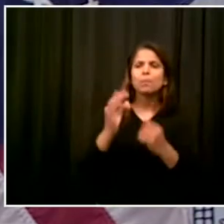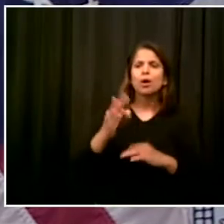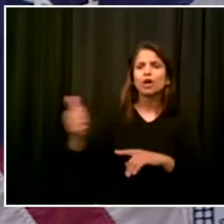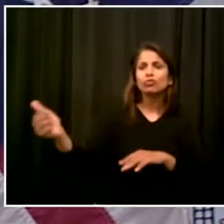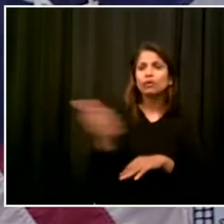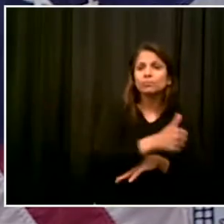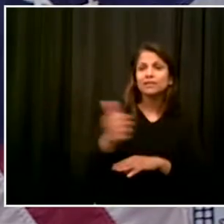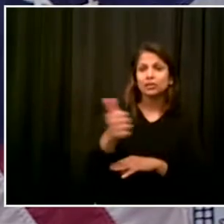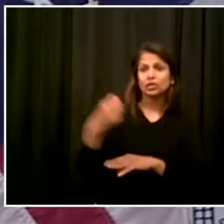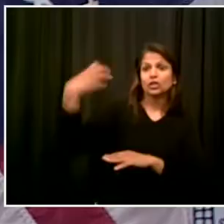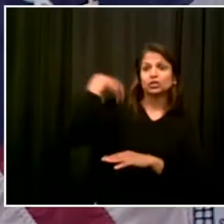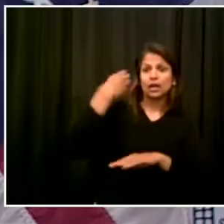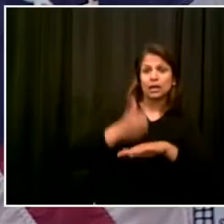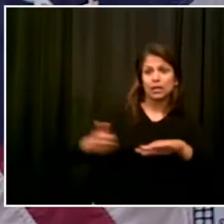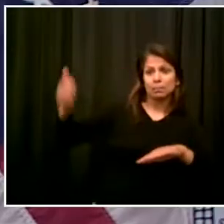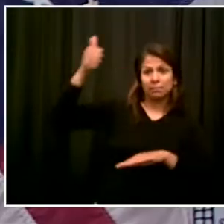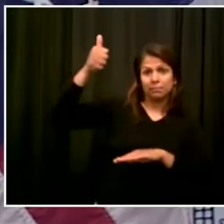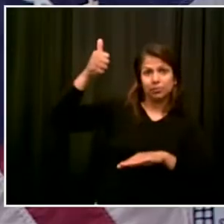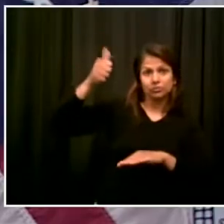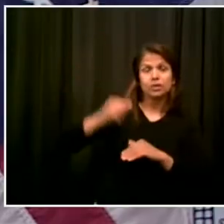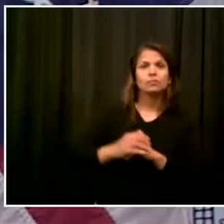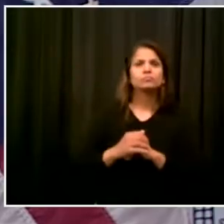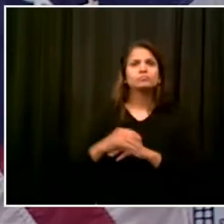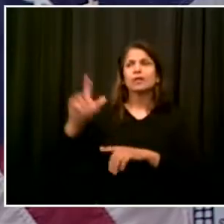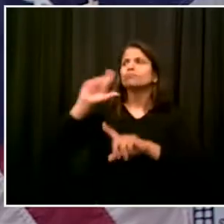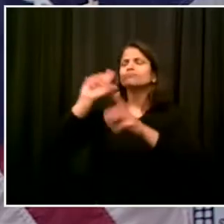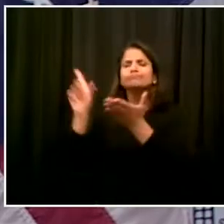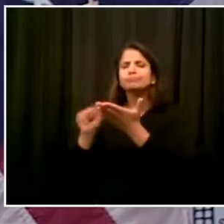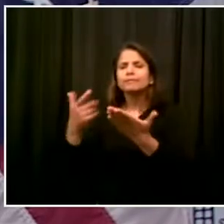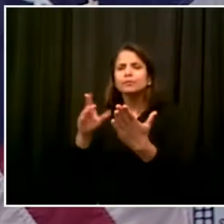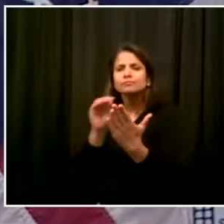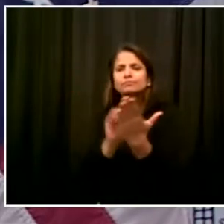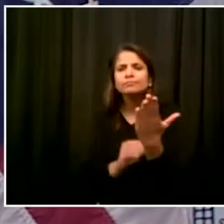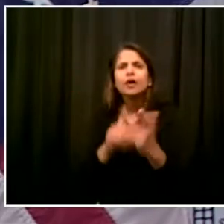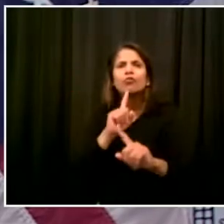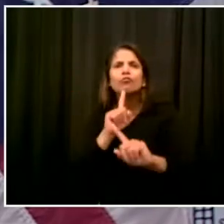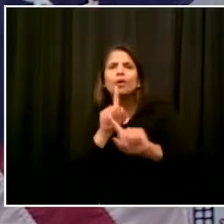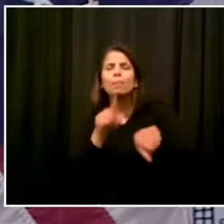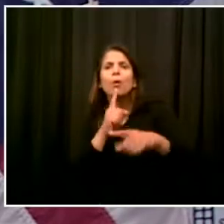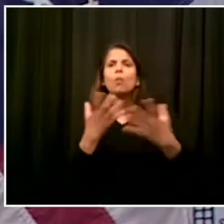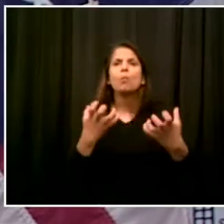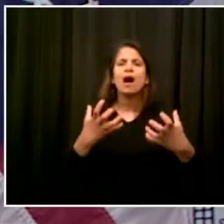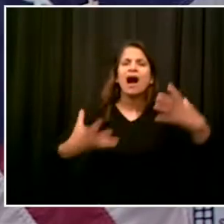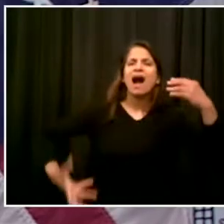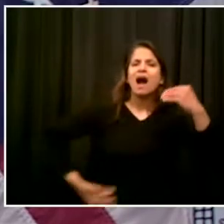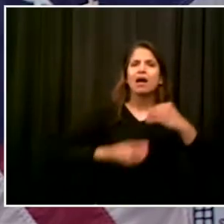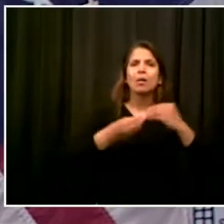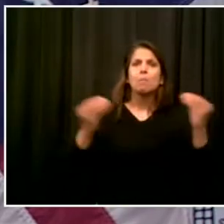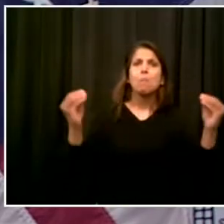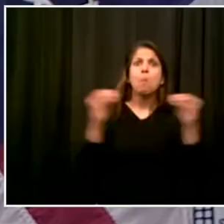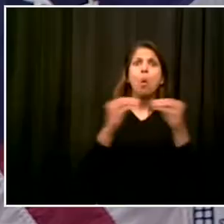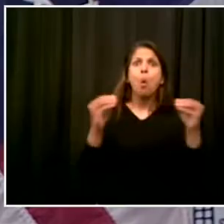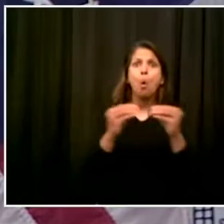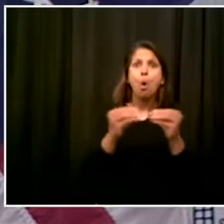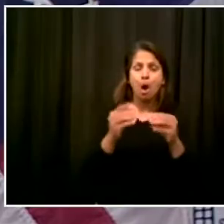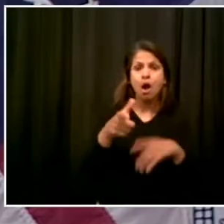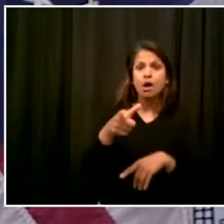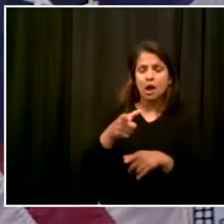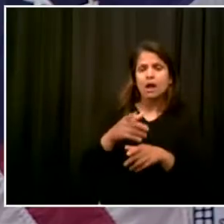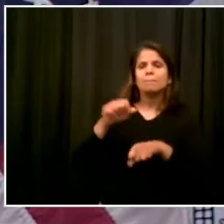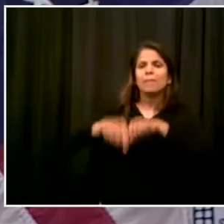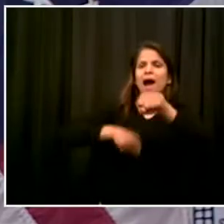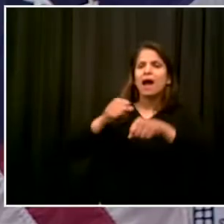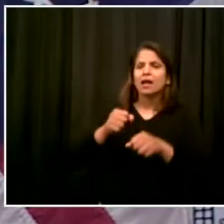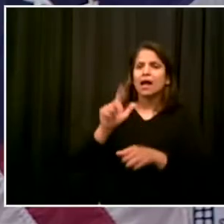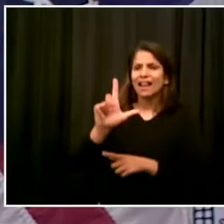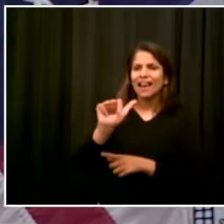Manhattan. I would ask what you think of the idea, but also in the context of the existing Brooklyn and Queensboro bridges have the capacity now,